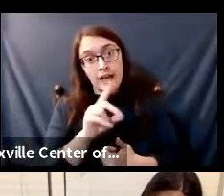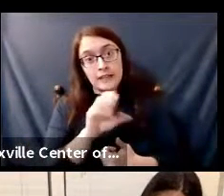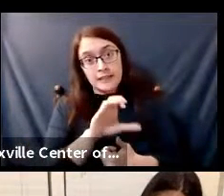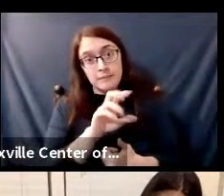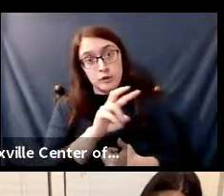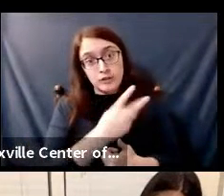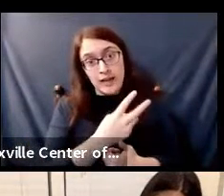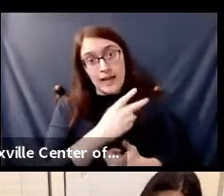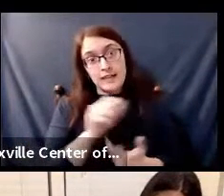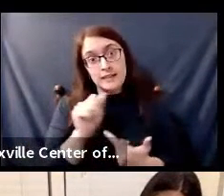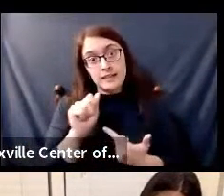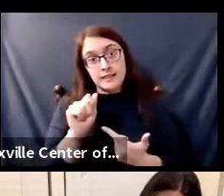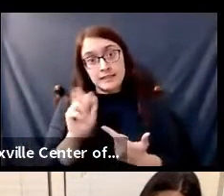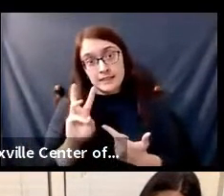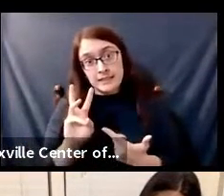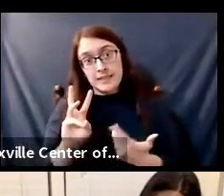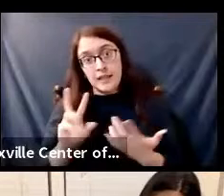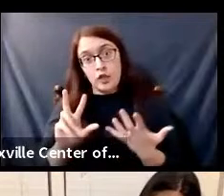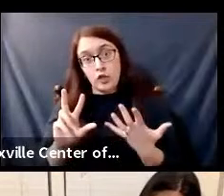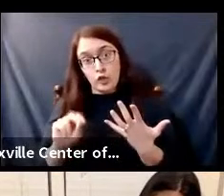30th.